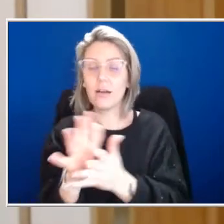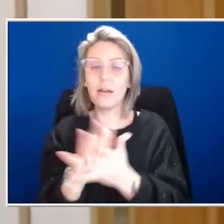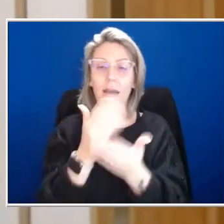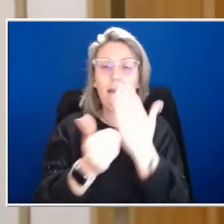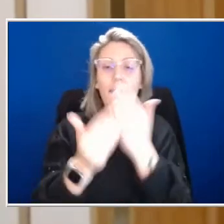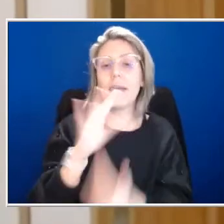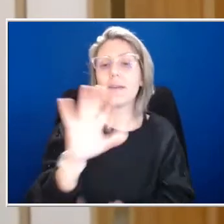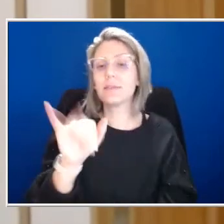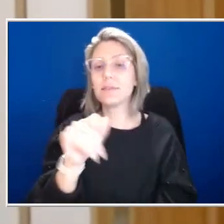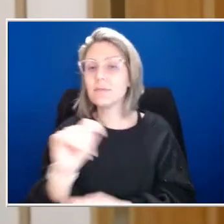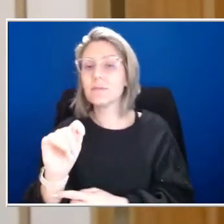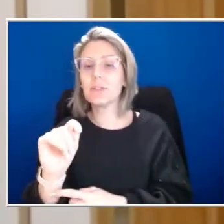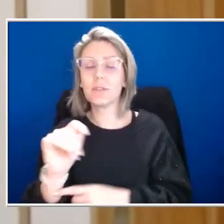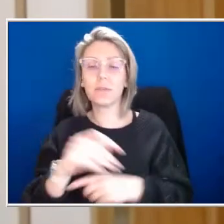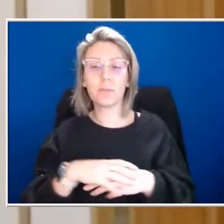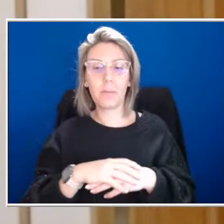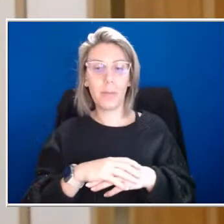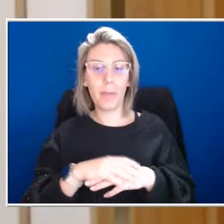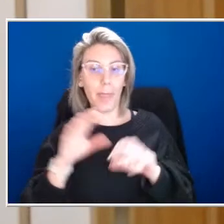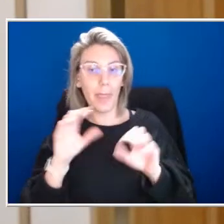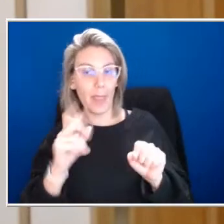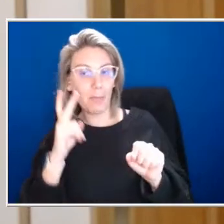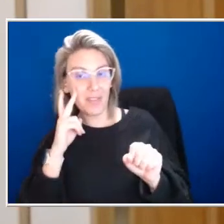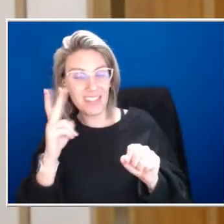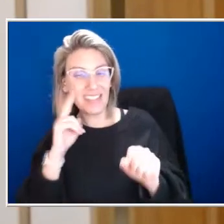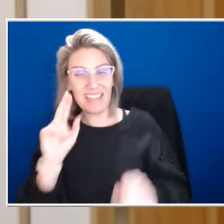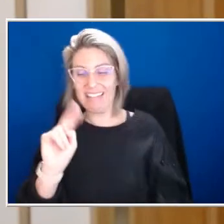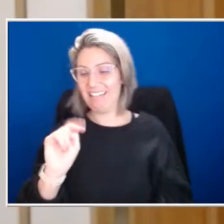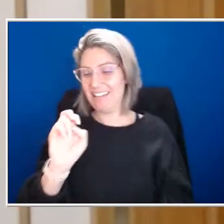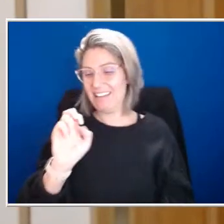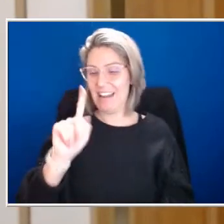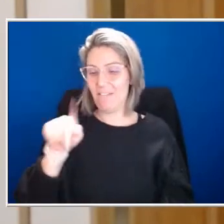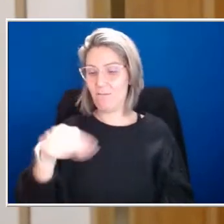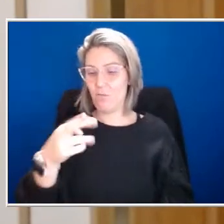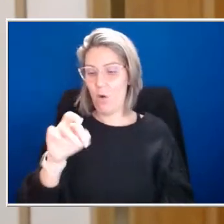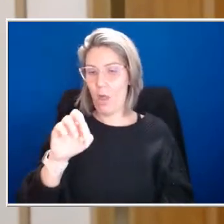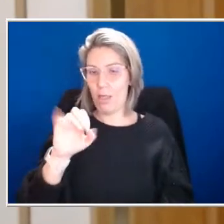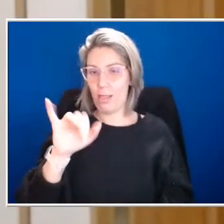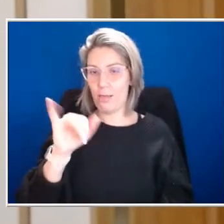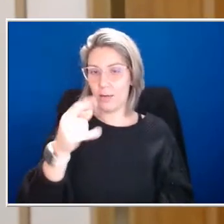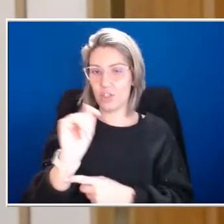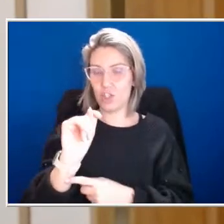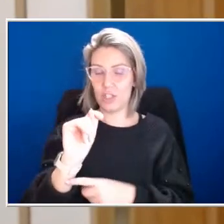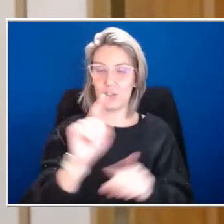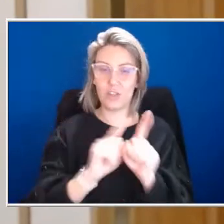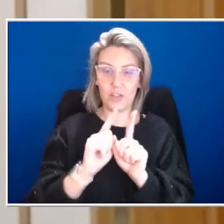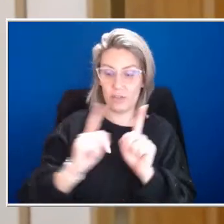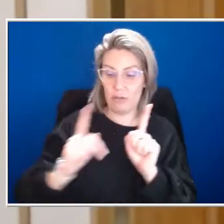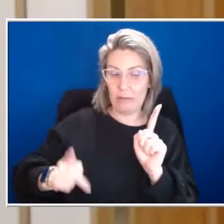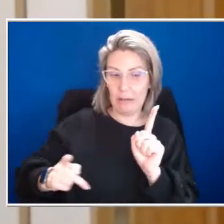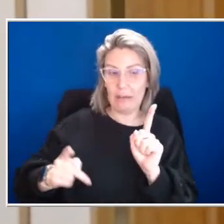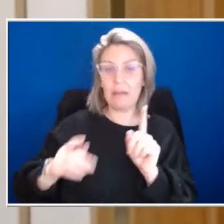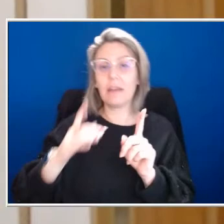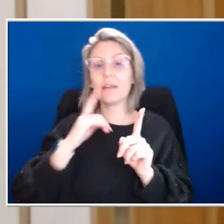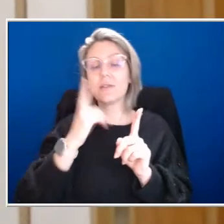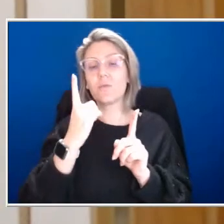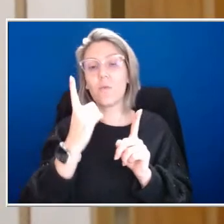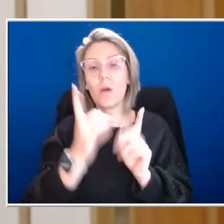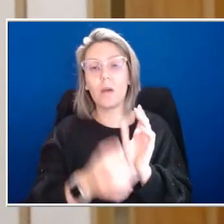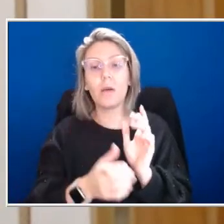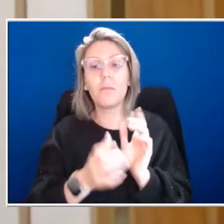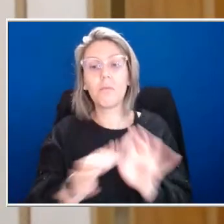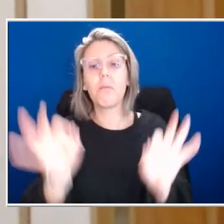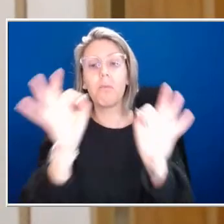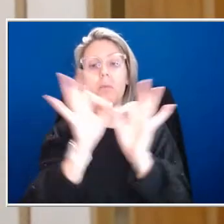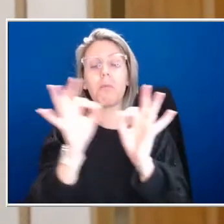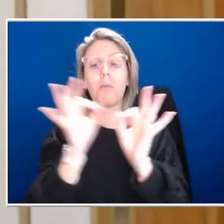They can be seeing a nephrologist because kidneys are involved. One important symptom is